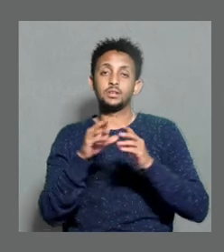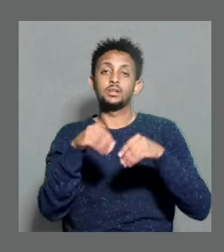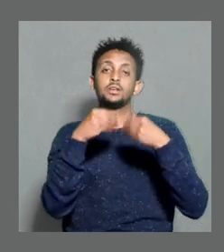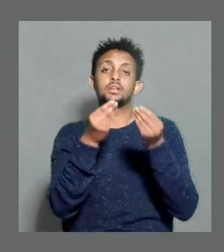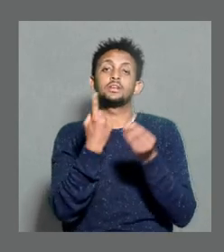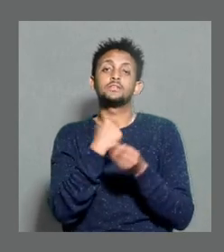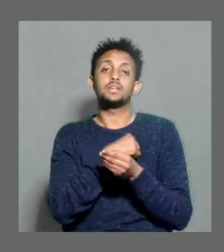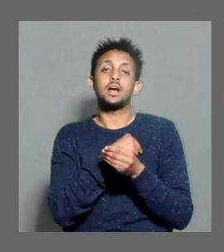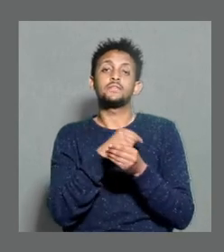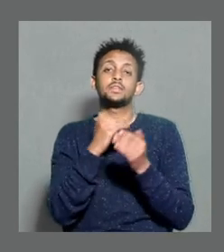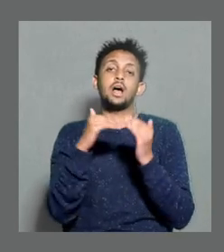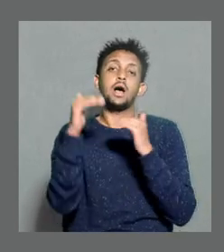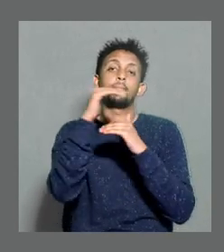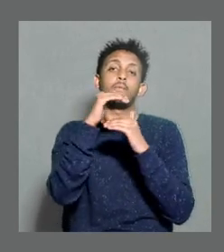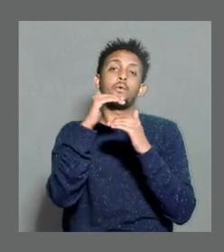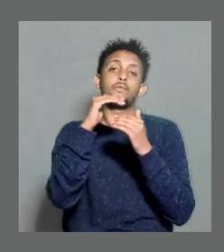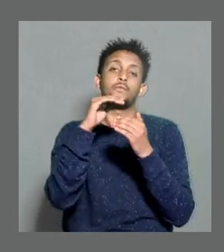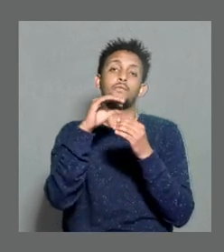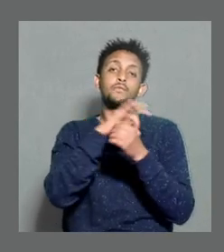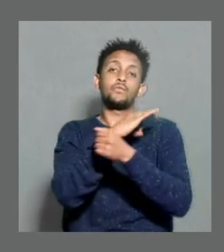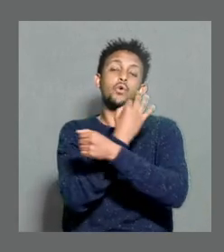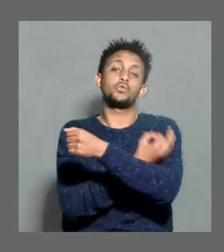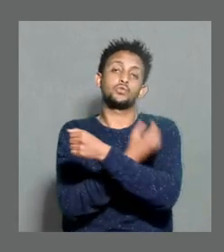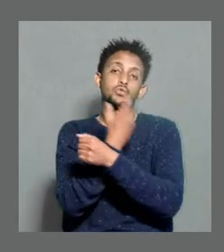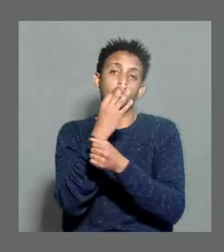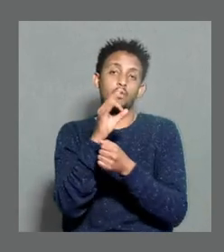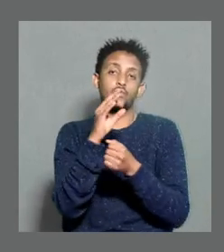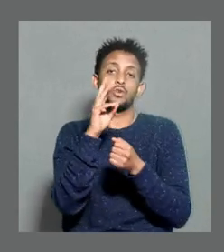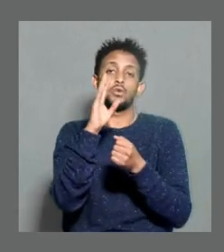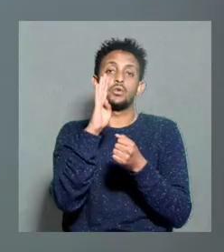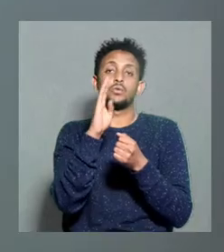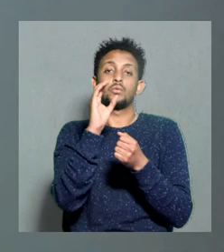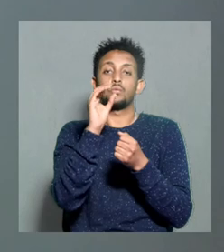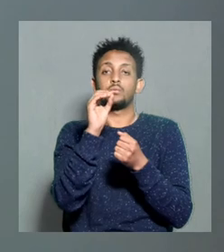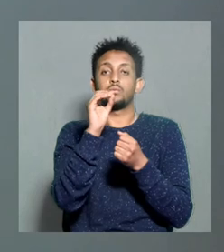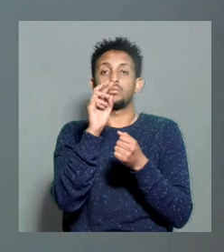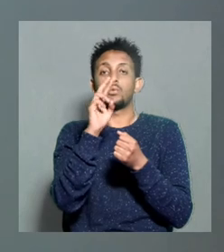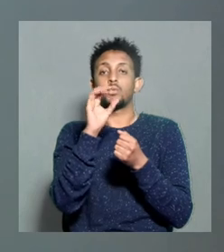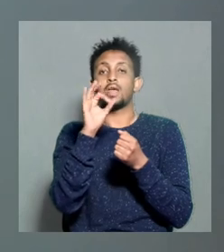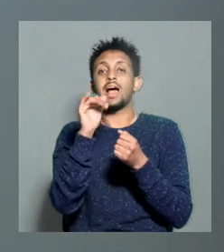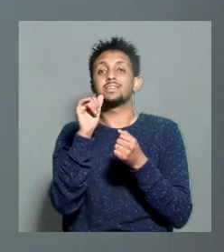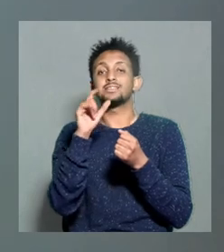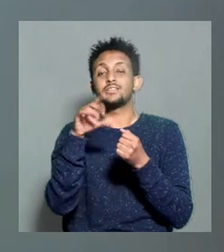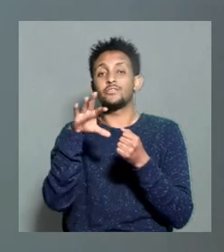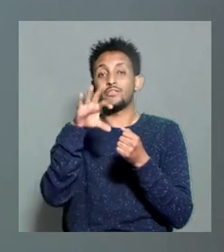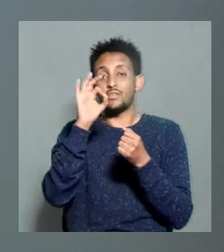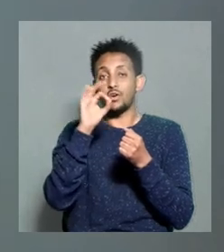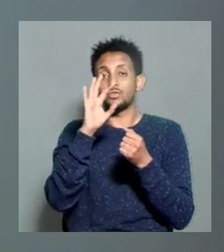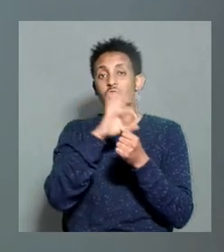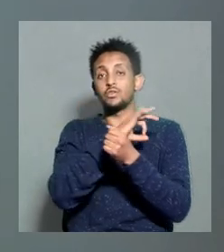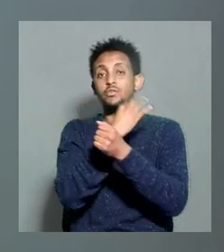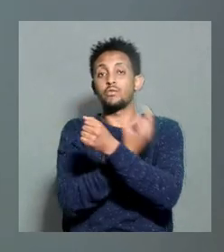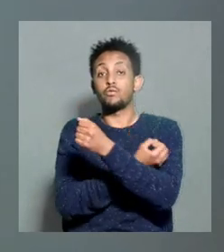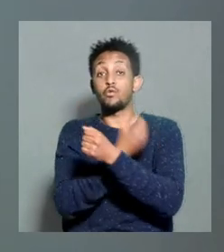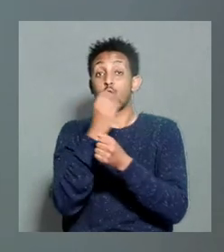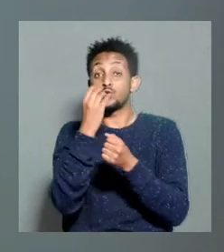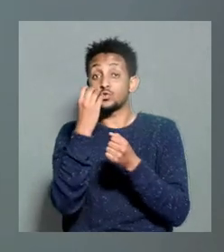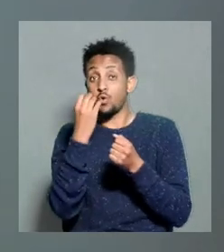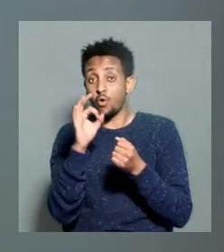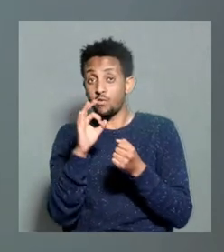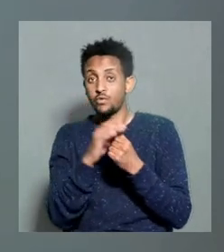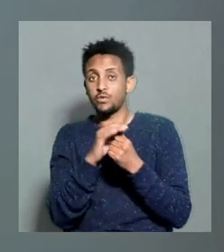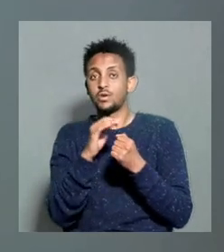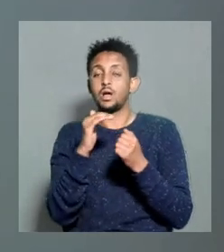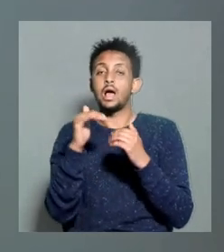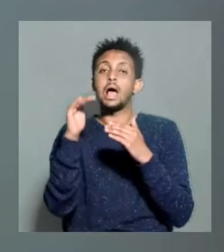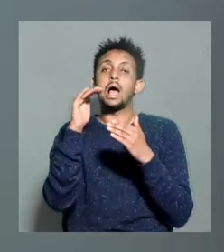gives us the upward force, force of buoyancy. We are asked to find the force of